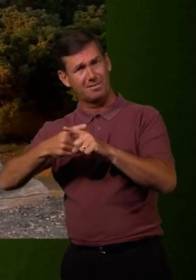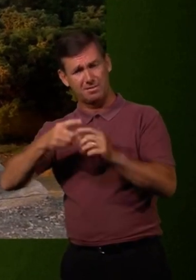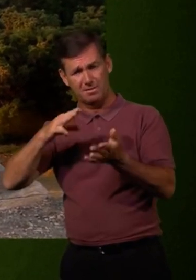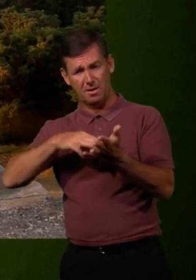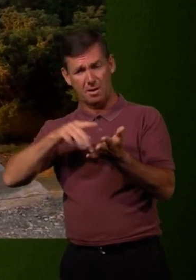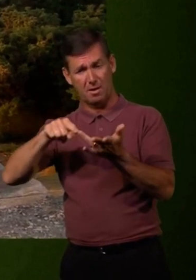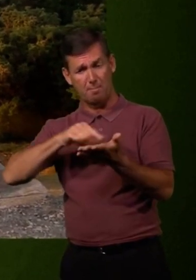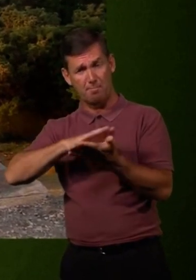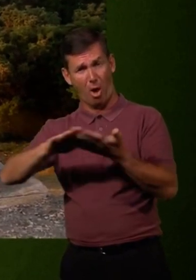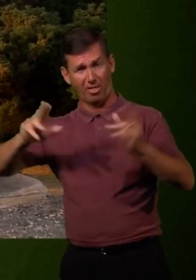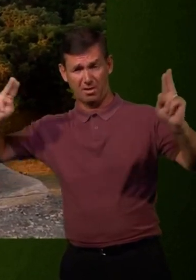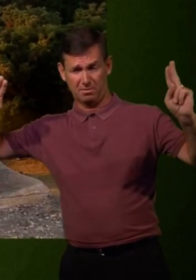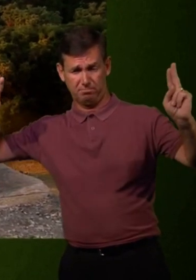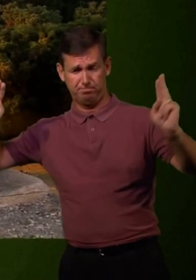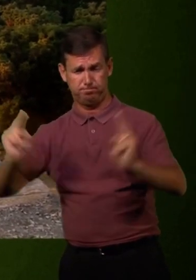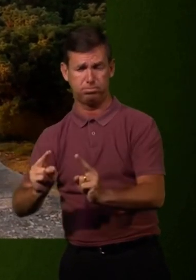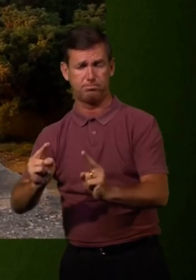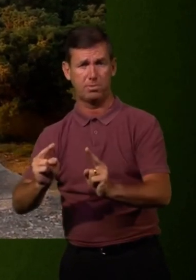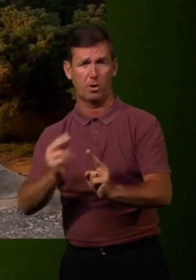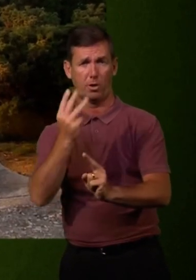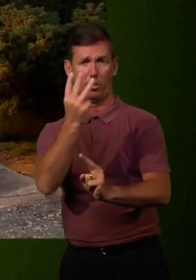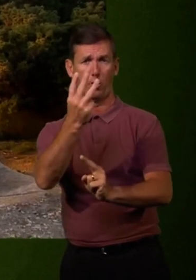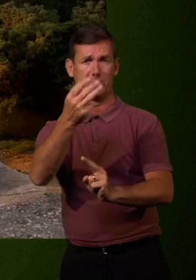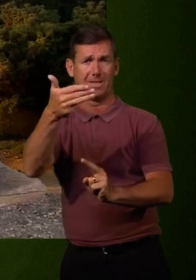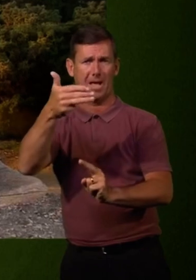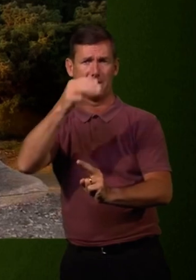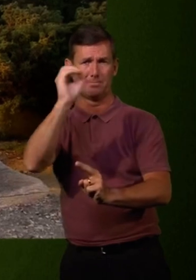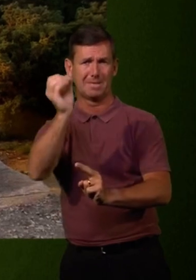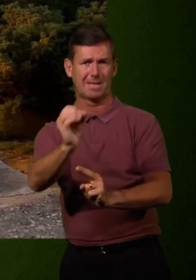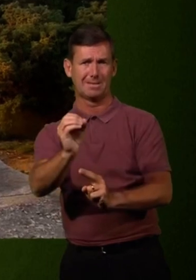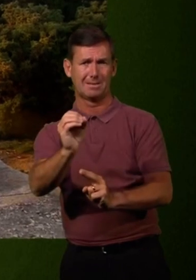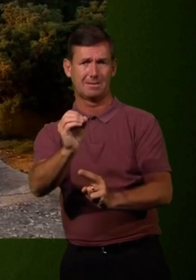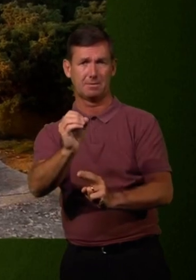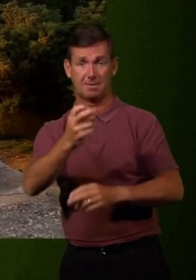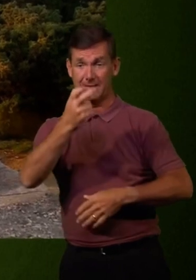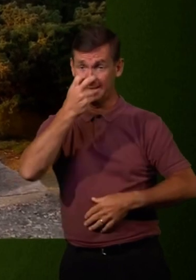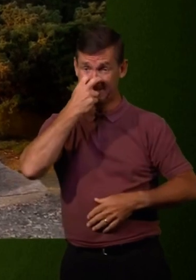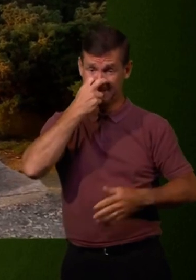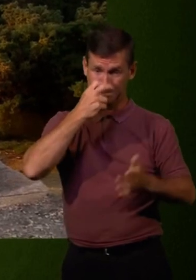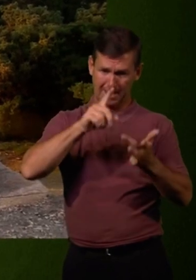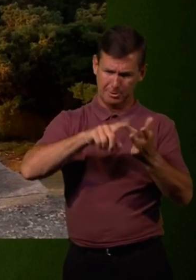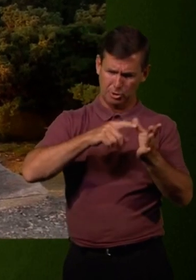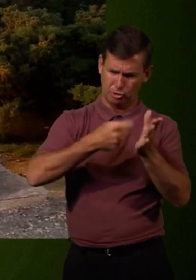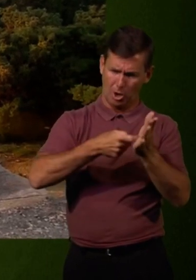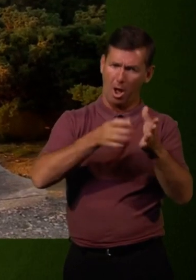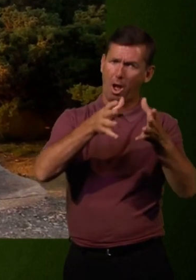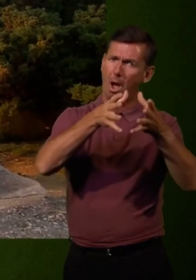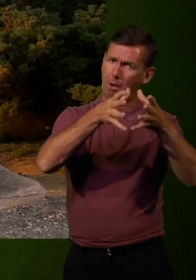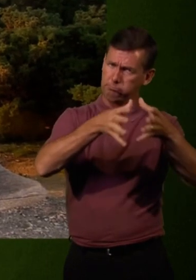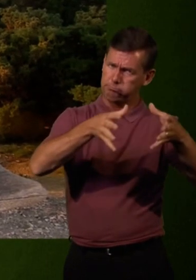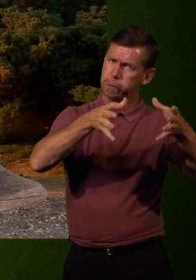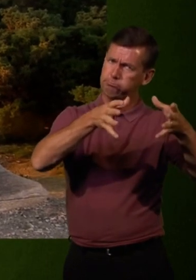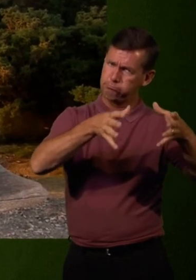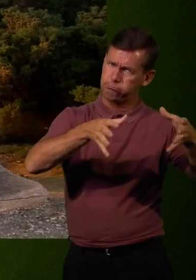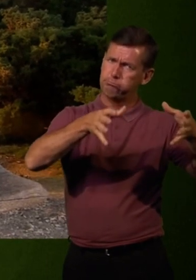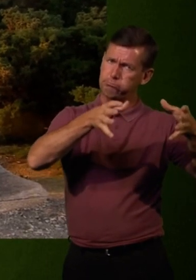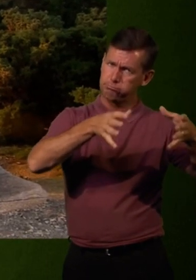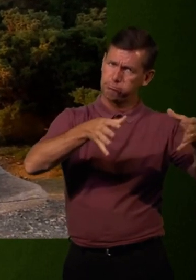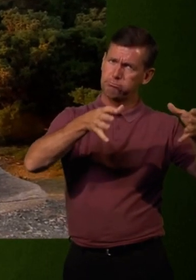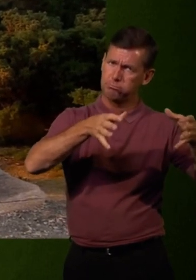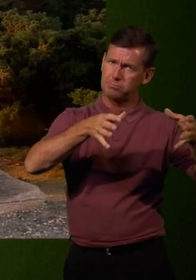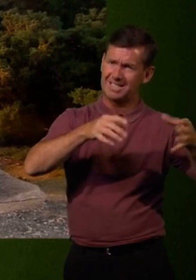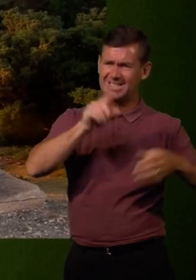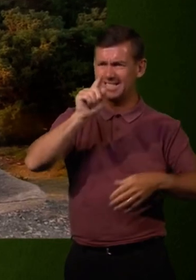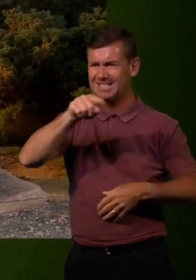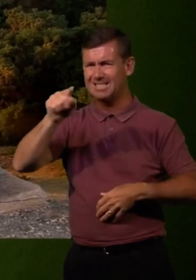by 39%. So whilst nightjars are actually increasing very slowly at the moment, many other species that